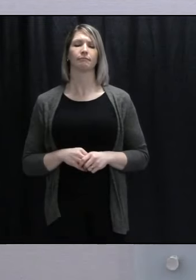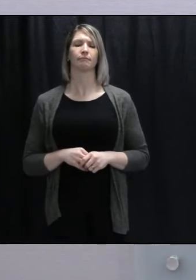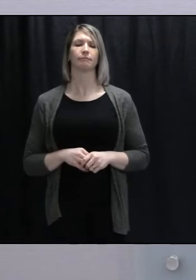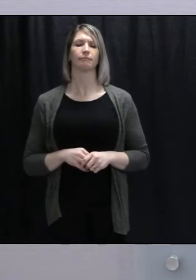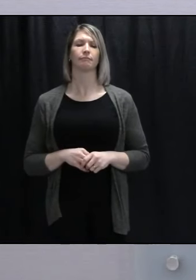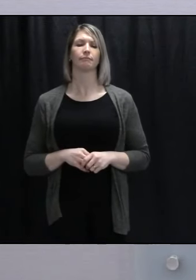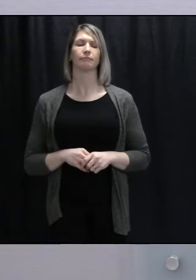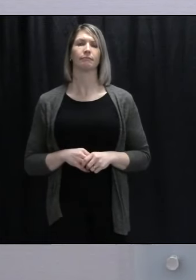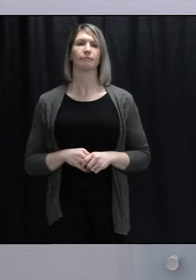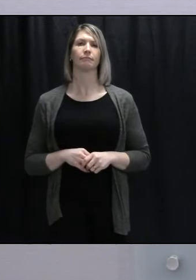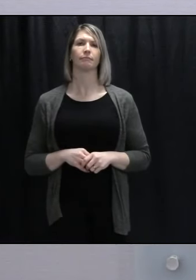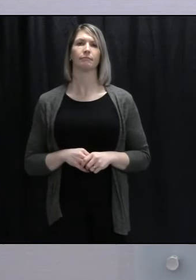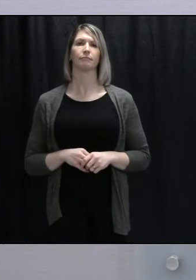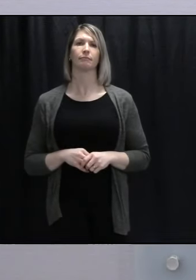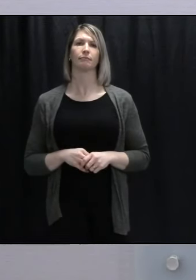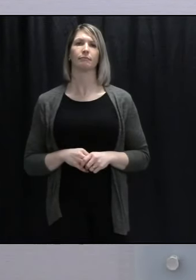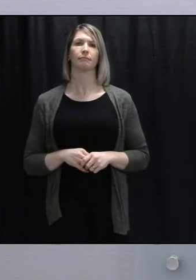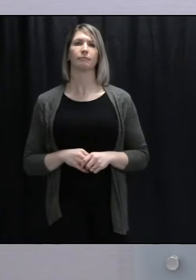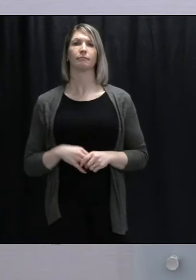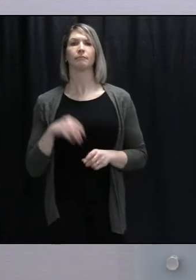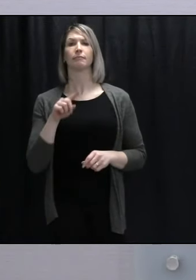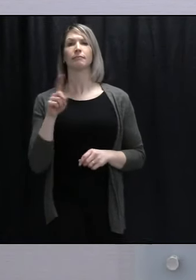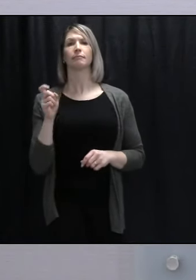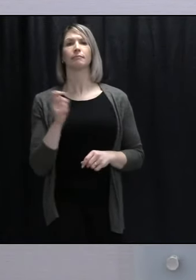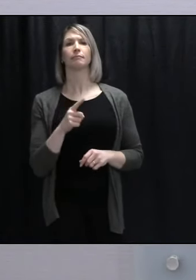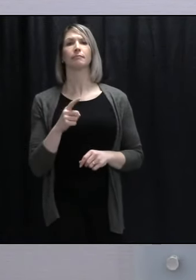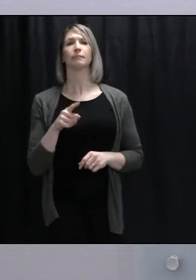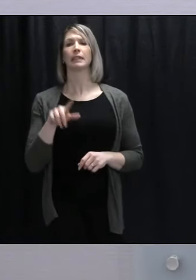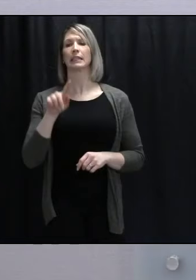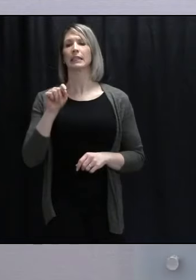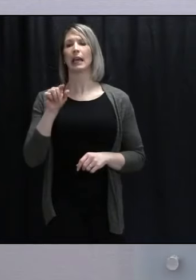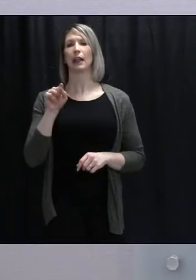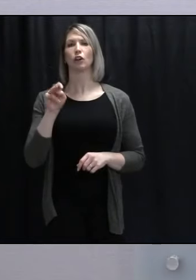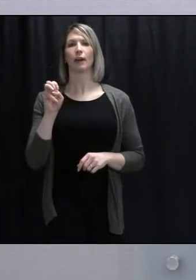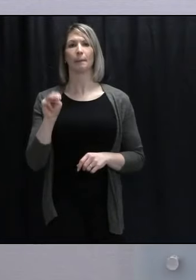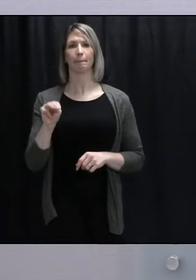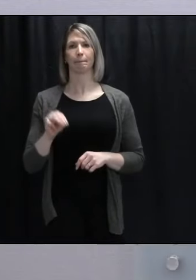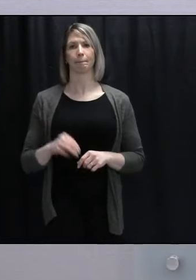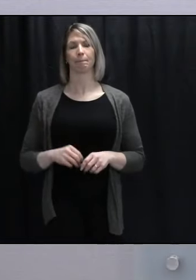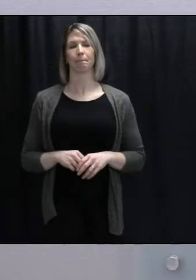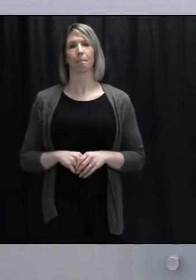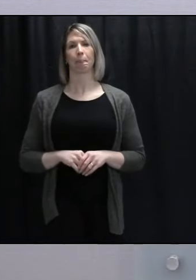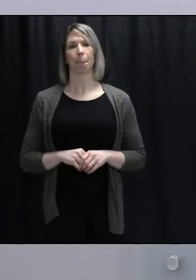The next question is from Peter Jackson from The Telegram. Please go ahead.